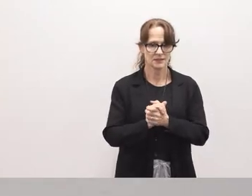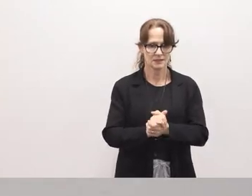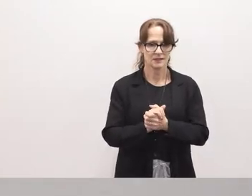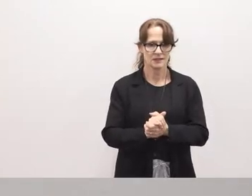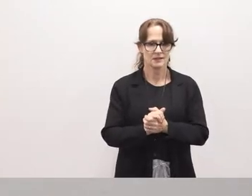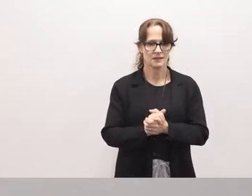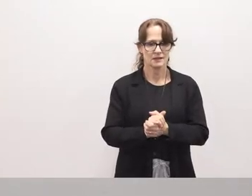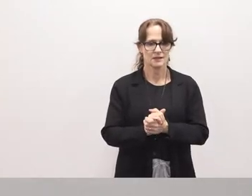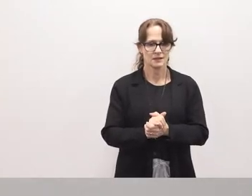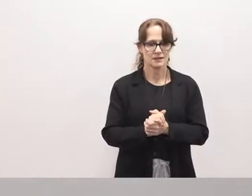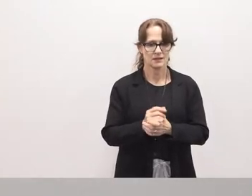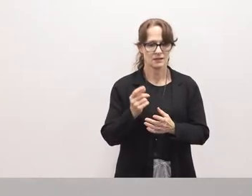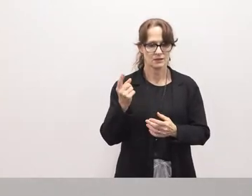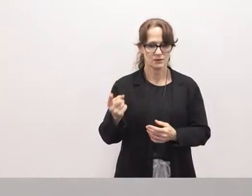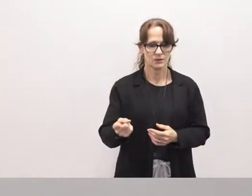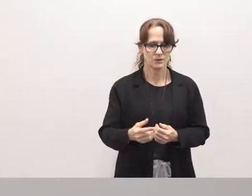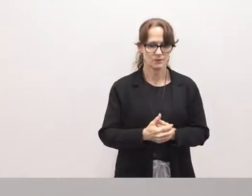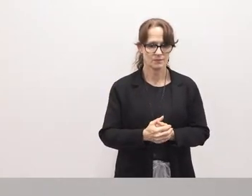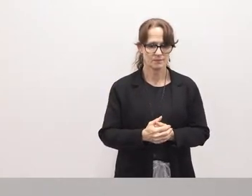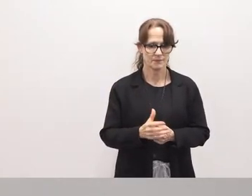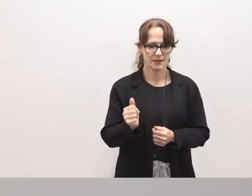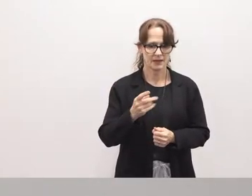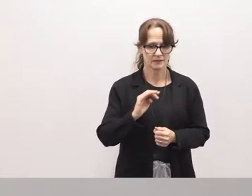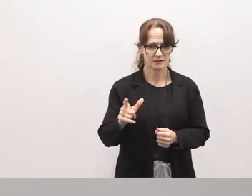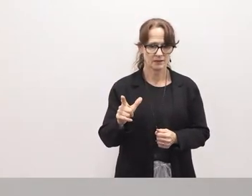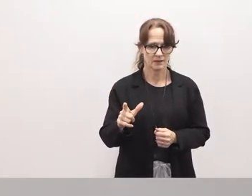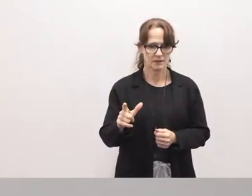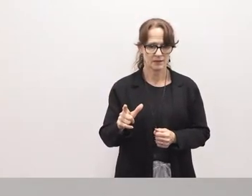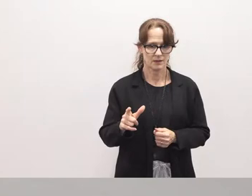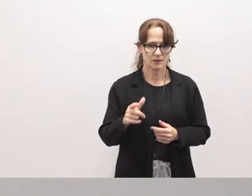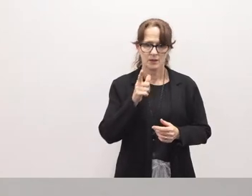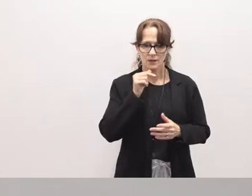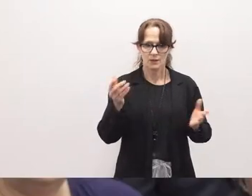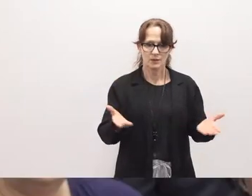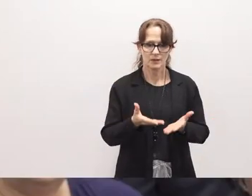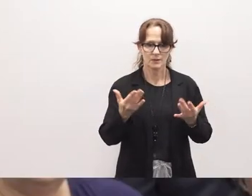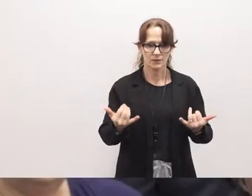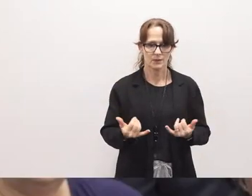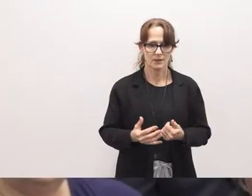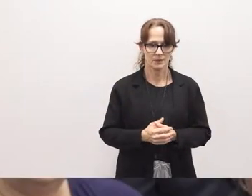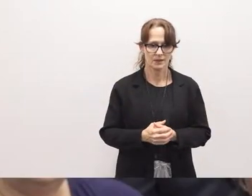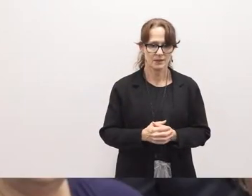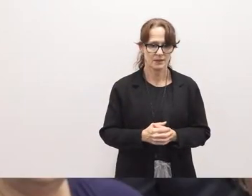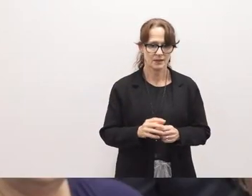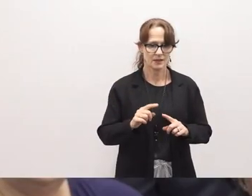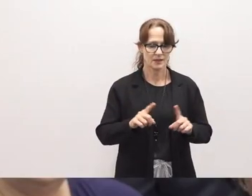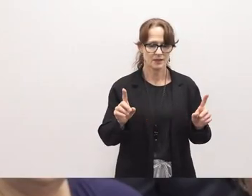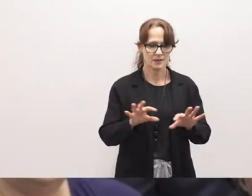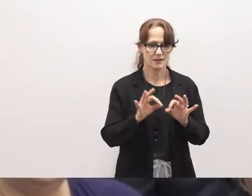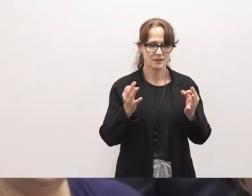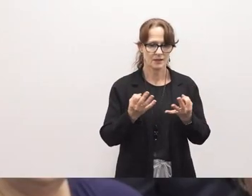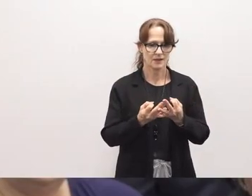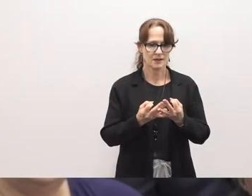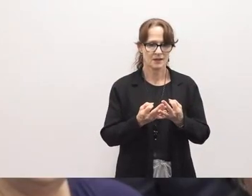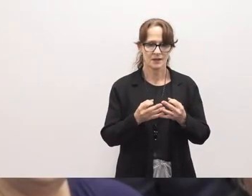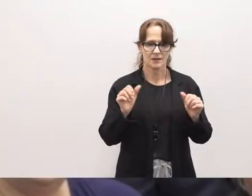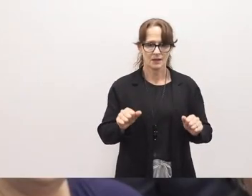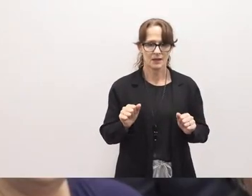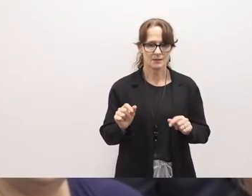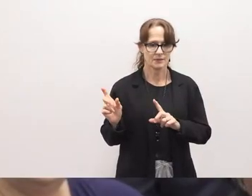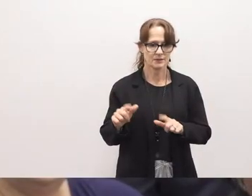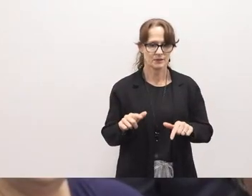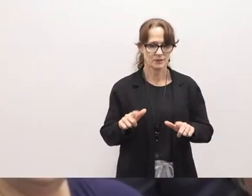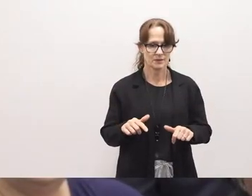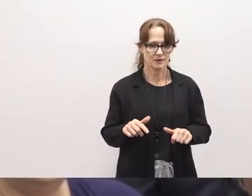congratulations to you, Axel. Who's here with you? Unfortunately, my family wasn't able to attend,